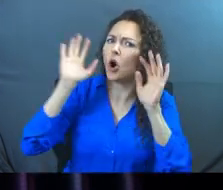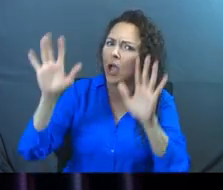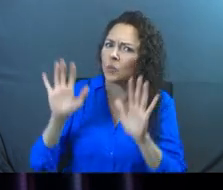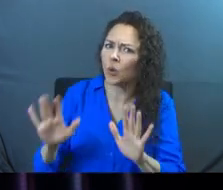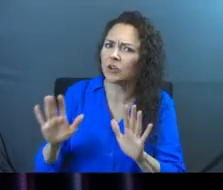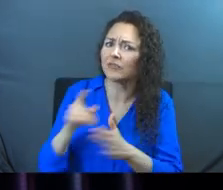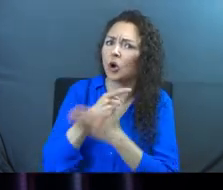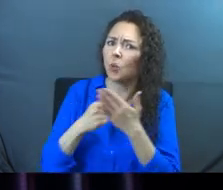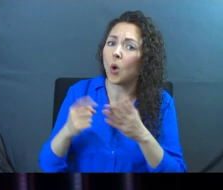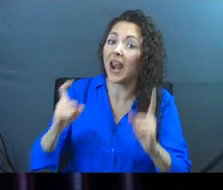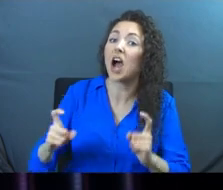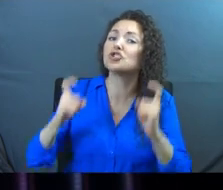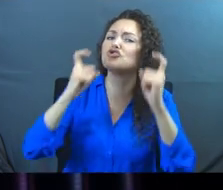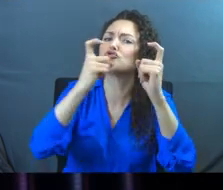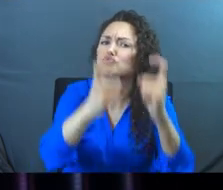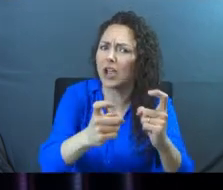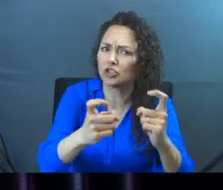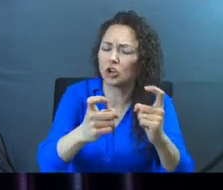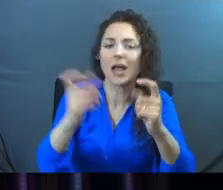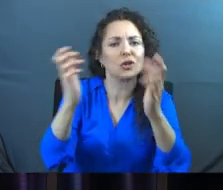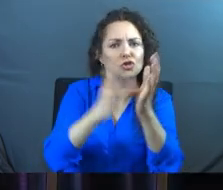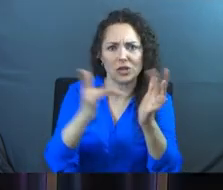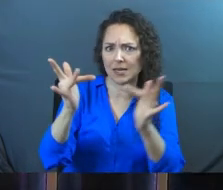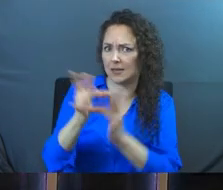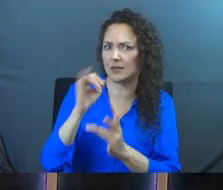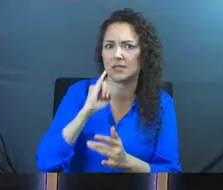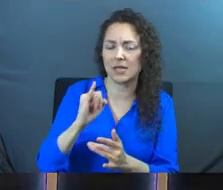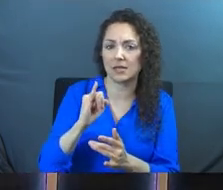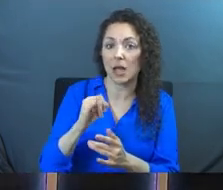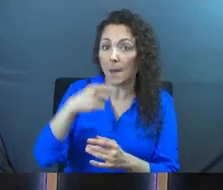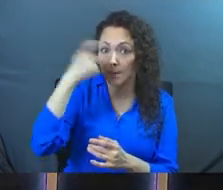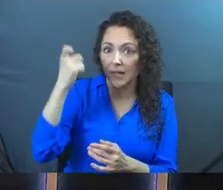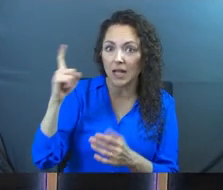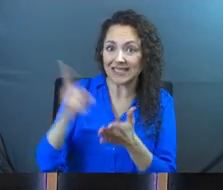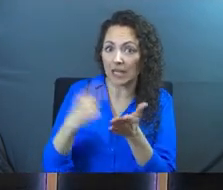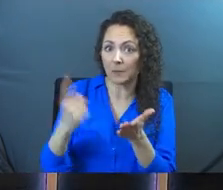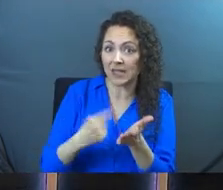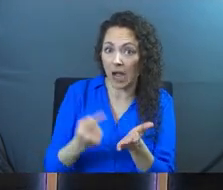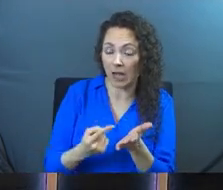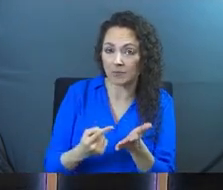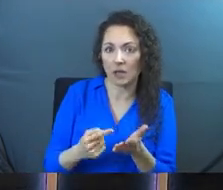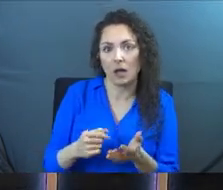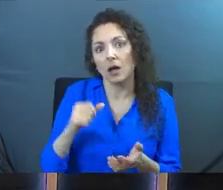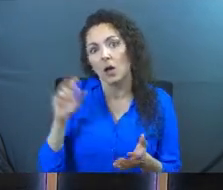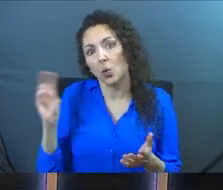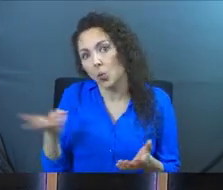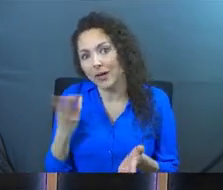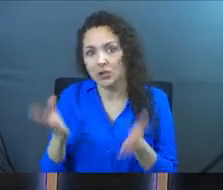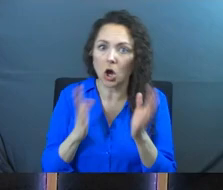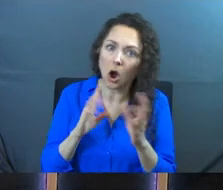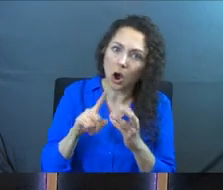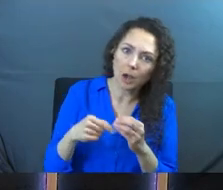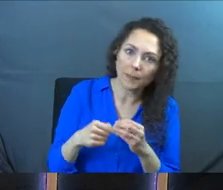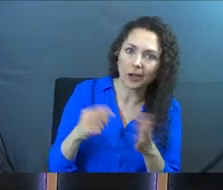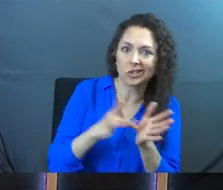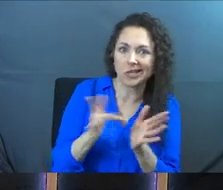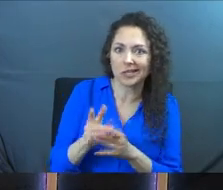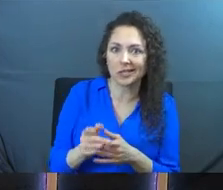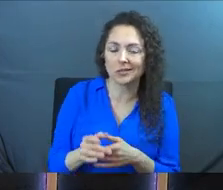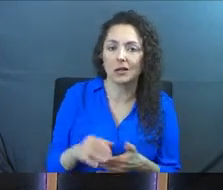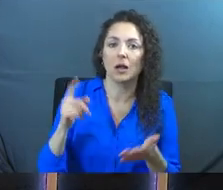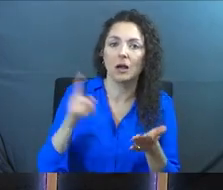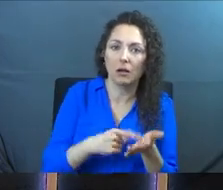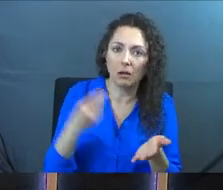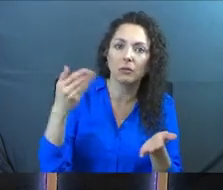and what a treasure Jesus is. Because sometimes what happens, unfortunately, is we talk about this so often because